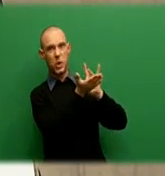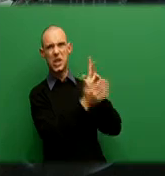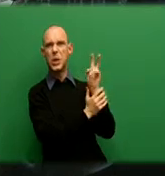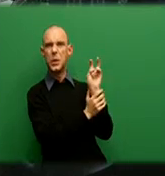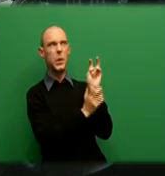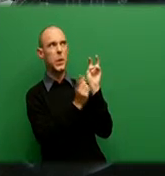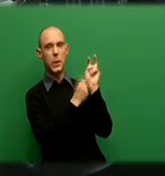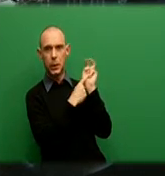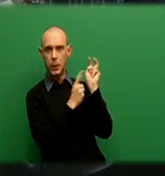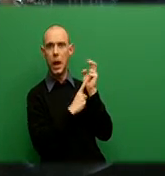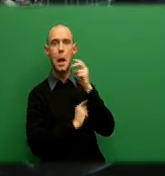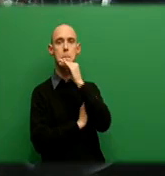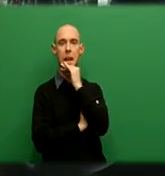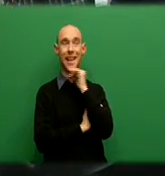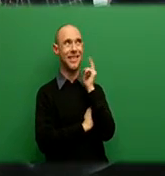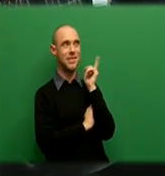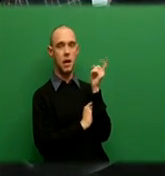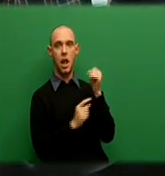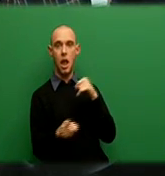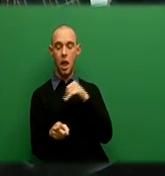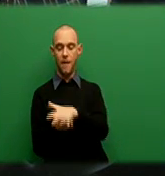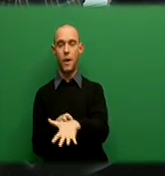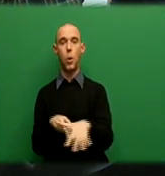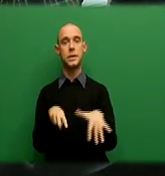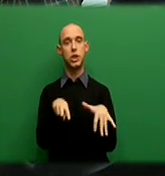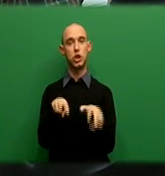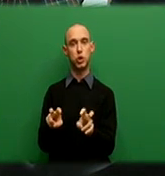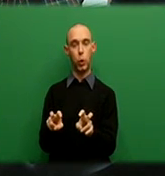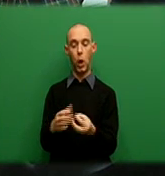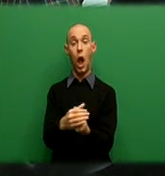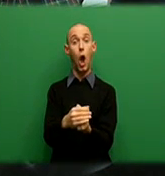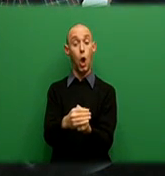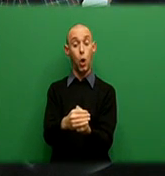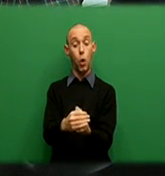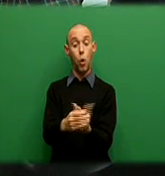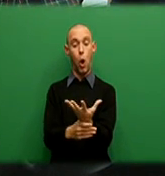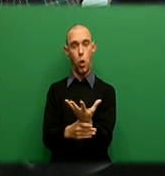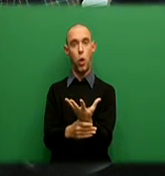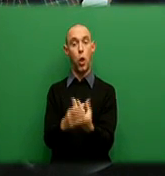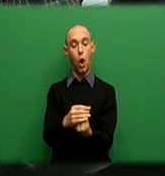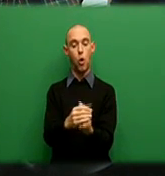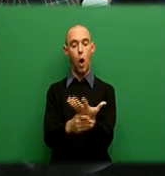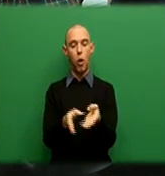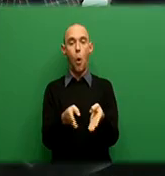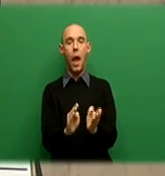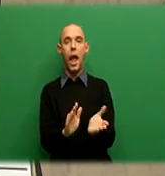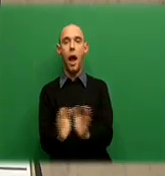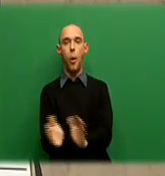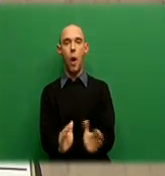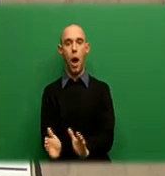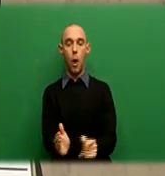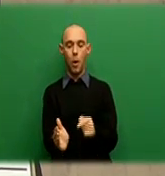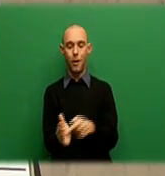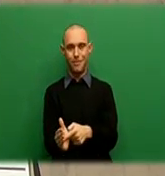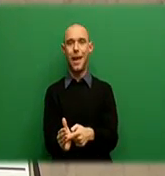flows, obviously also influenced by the fact that growth dynamics had changed in recent times, with emerging market